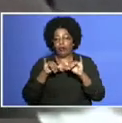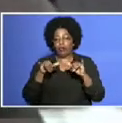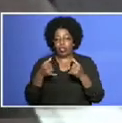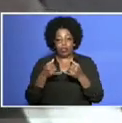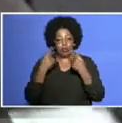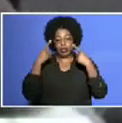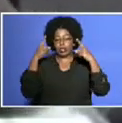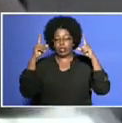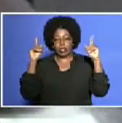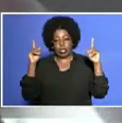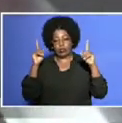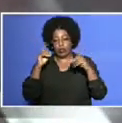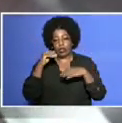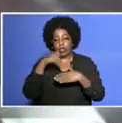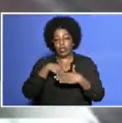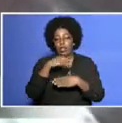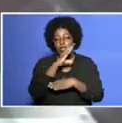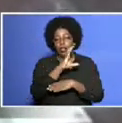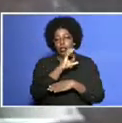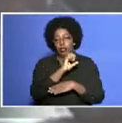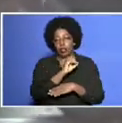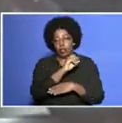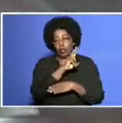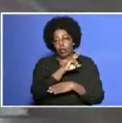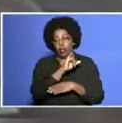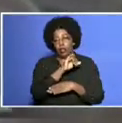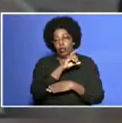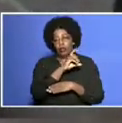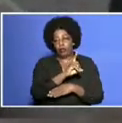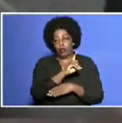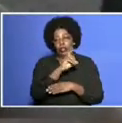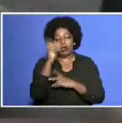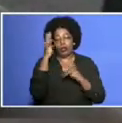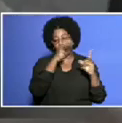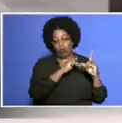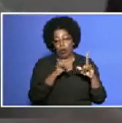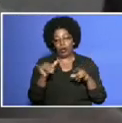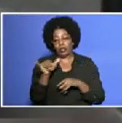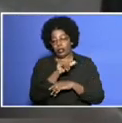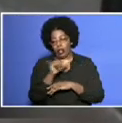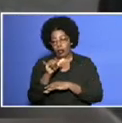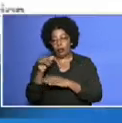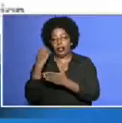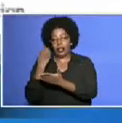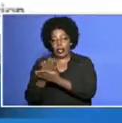successful in the COVID war, we most certainly will be successful in the economic war.